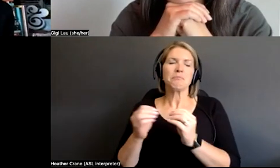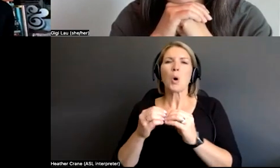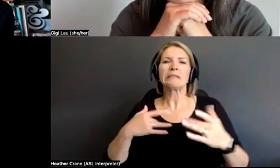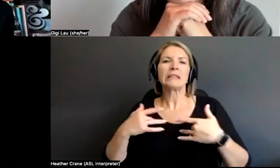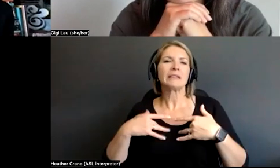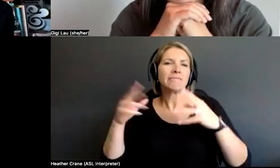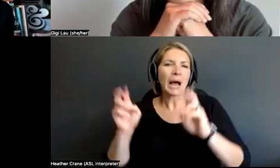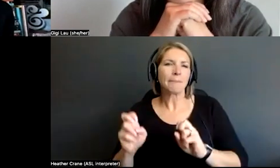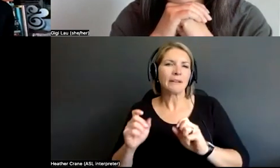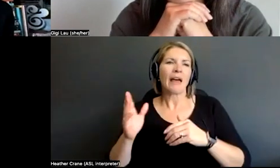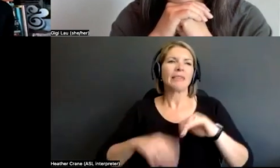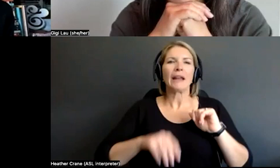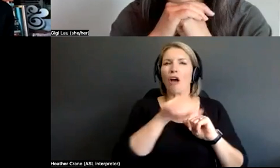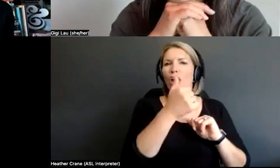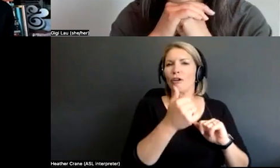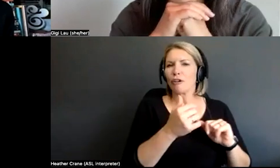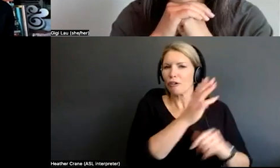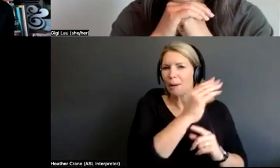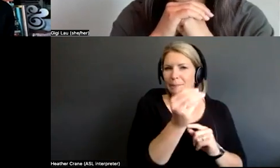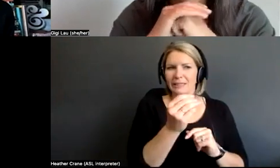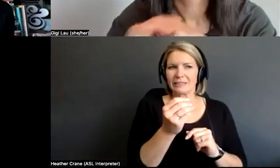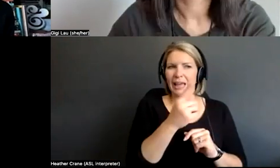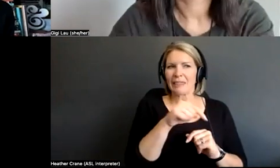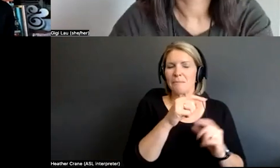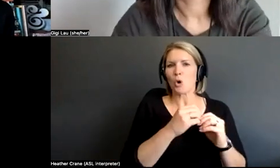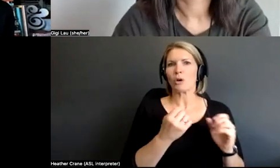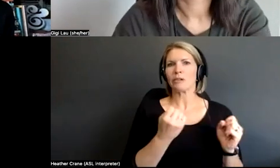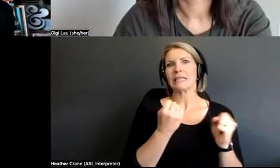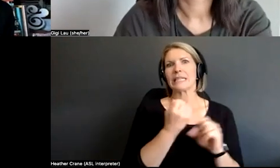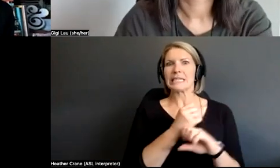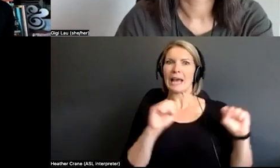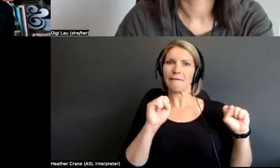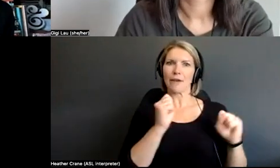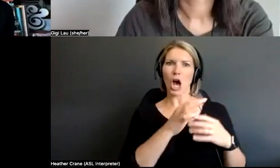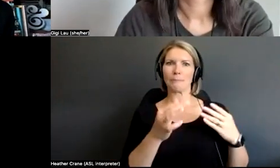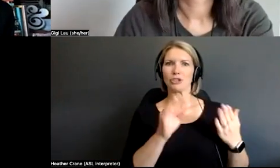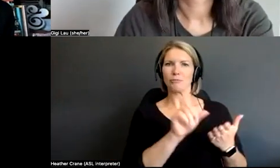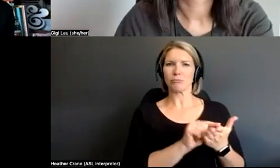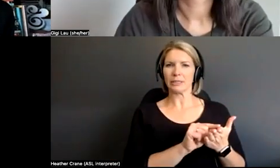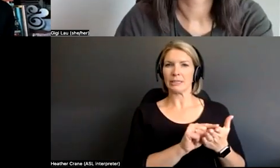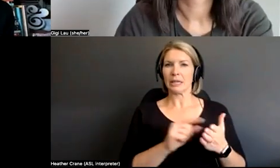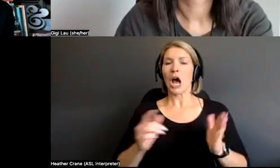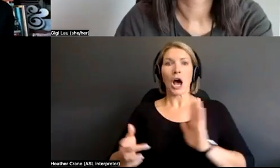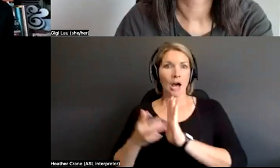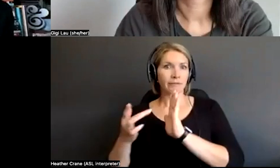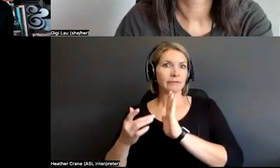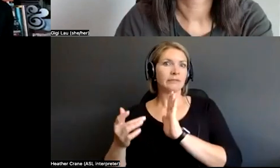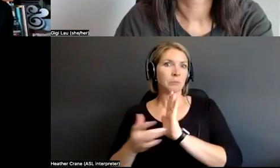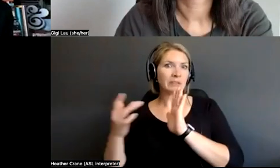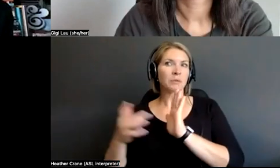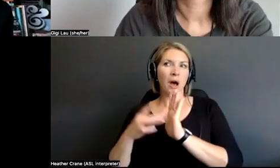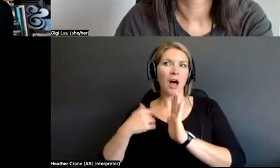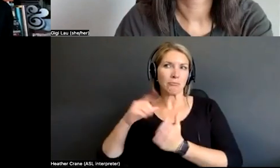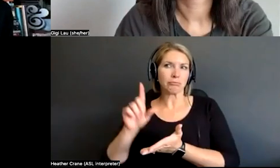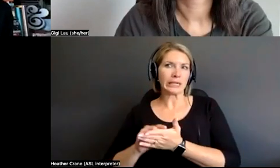for marginalized communities as well. So we have had feedback that says, you know, this isn't going to sell this, you know, even that book that I was talking